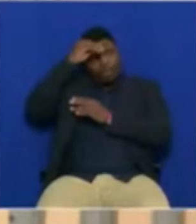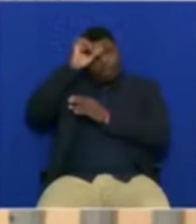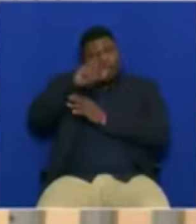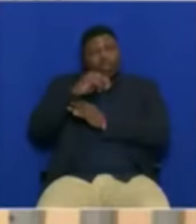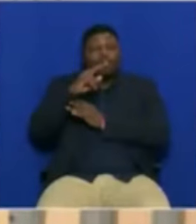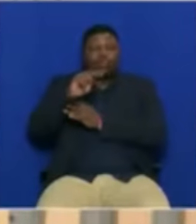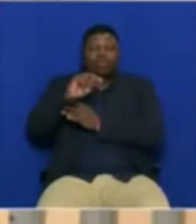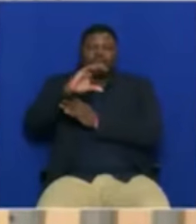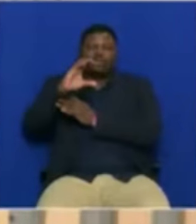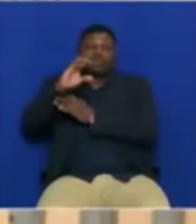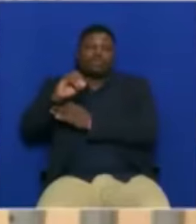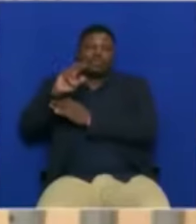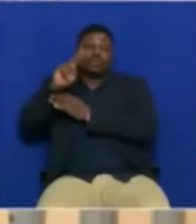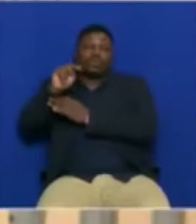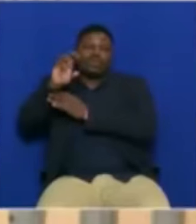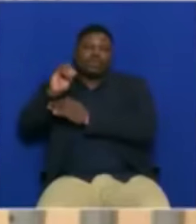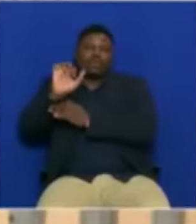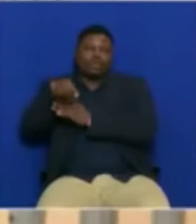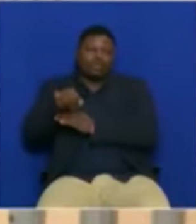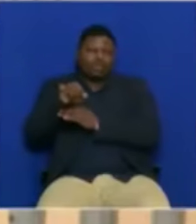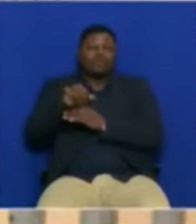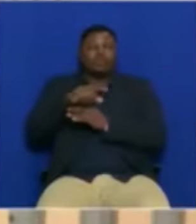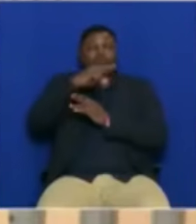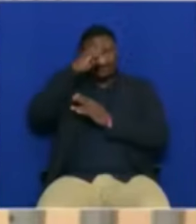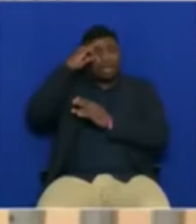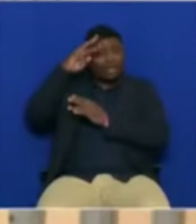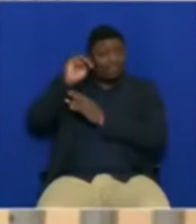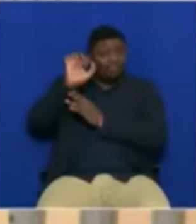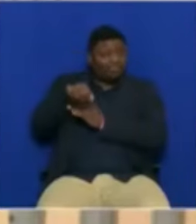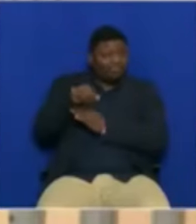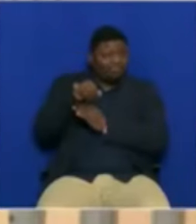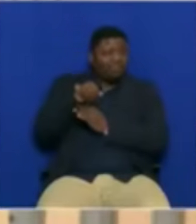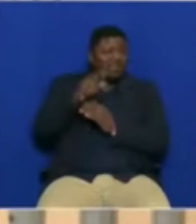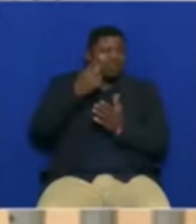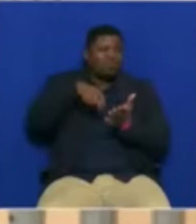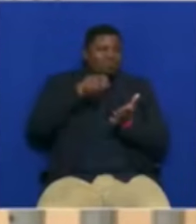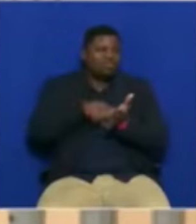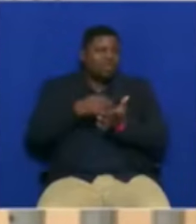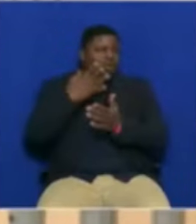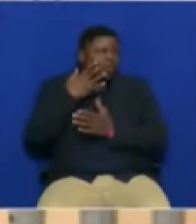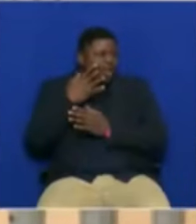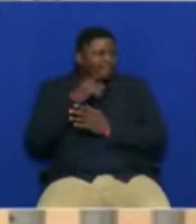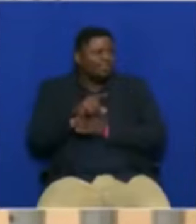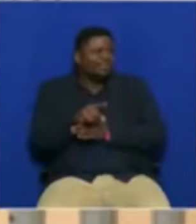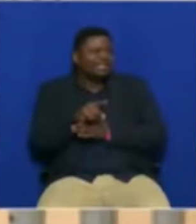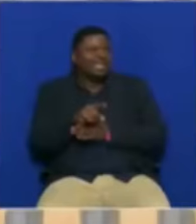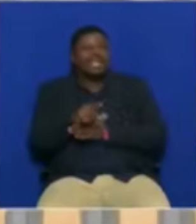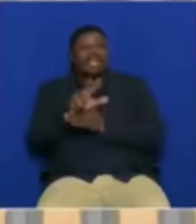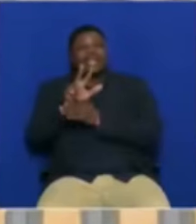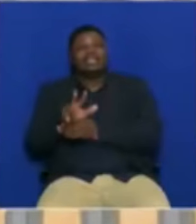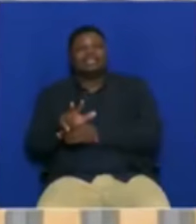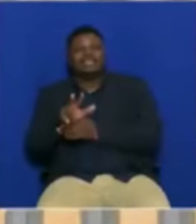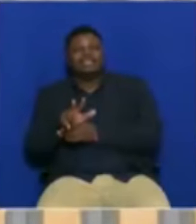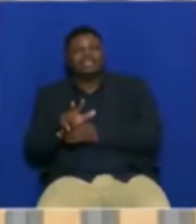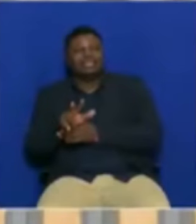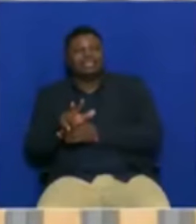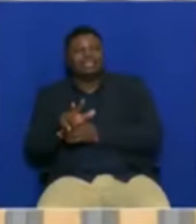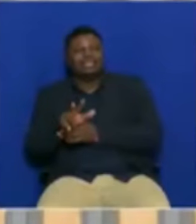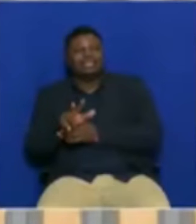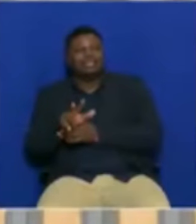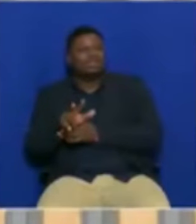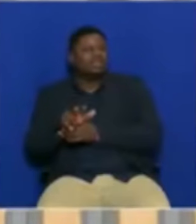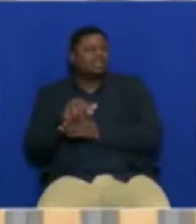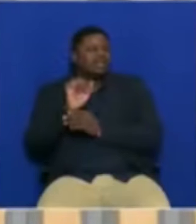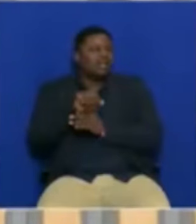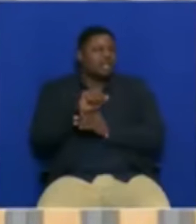November 2024. Advocacy law, my point was that the minister's office appears to get this report on the 5th.